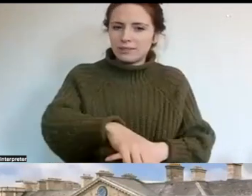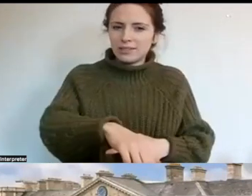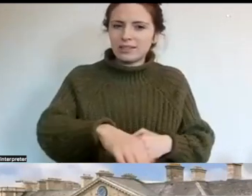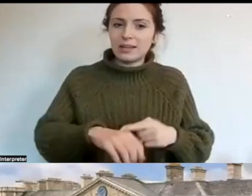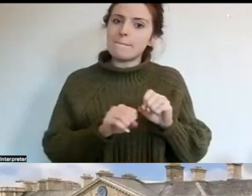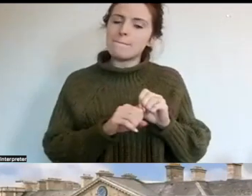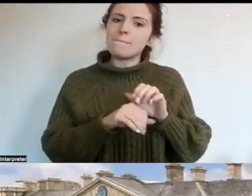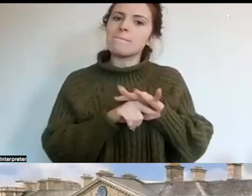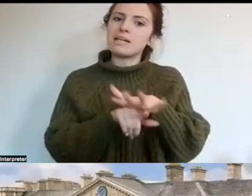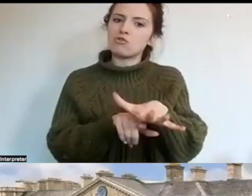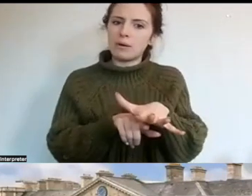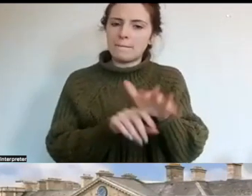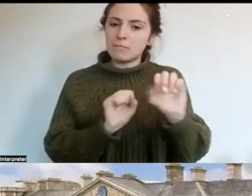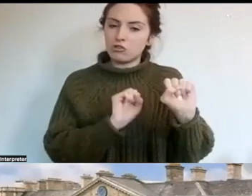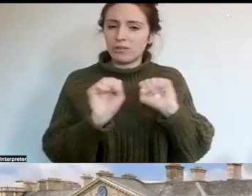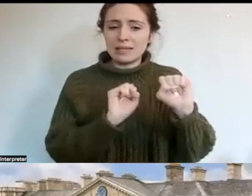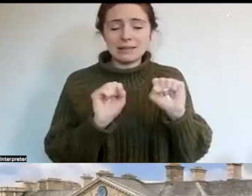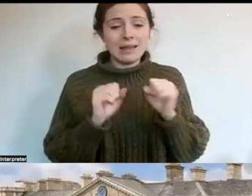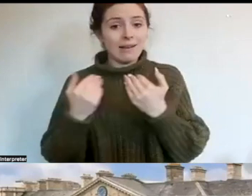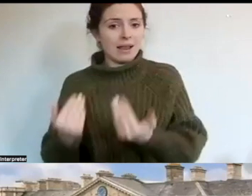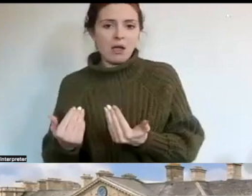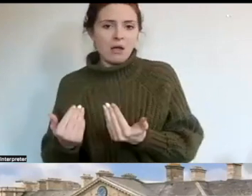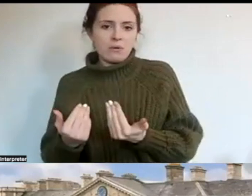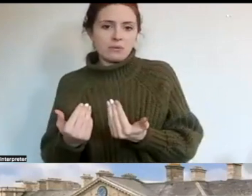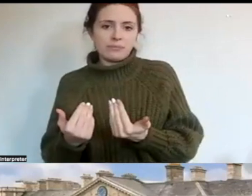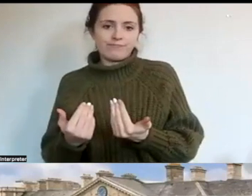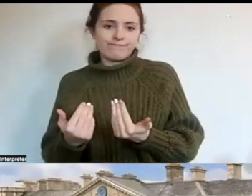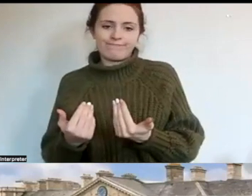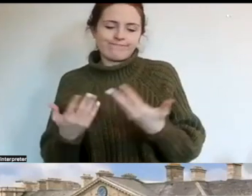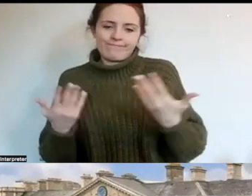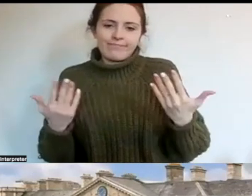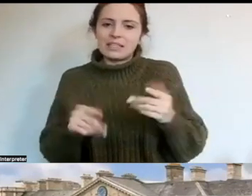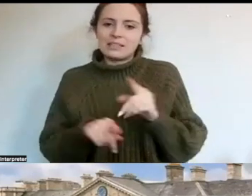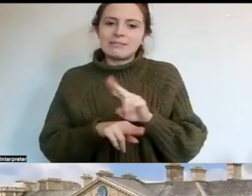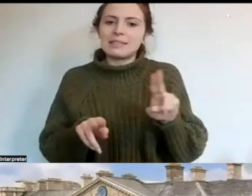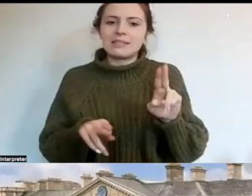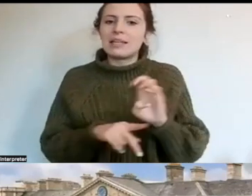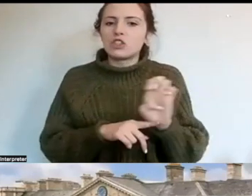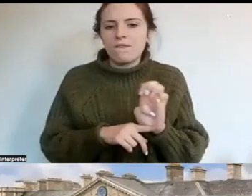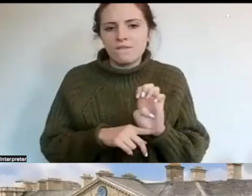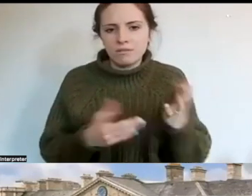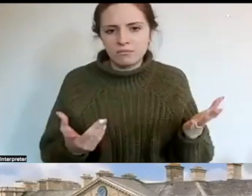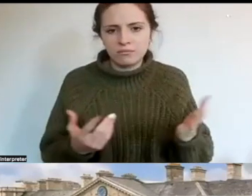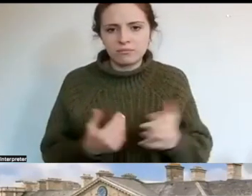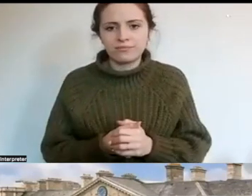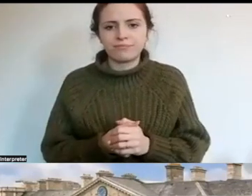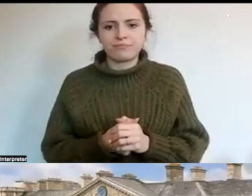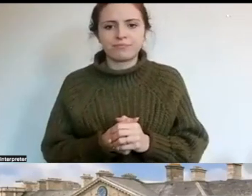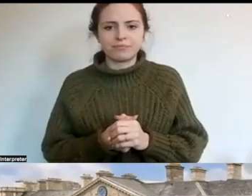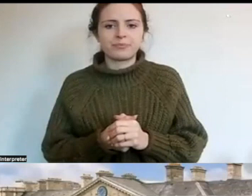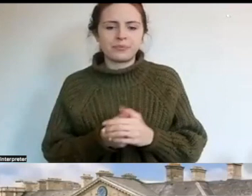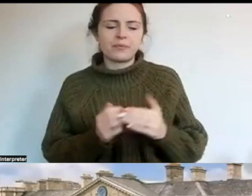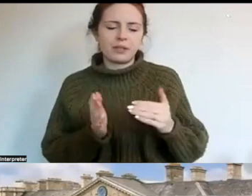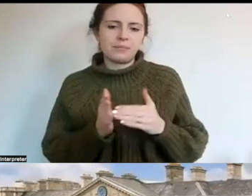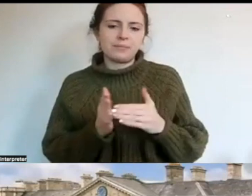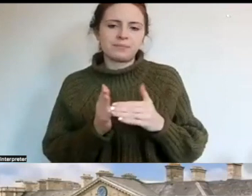it's clear at the moment that there's a deficiency in that regard. Mm-hmm. Yeah, no, that's very true. And